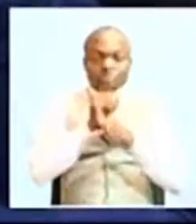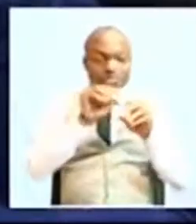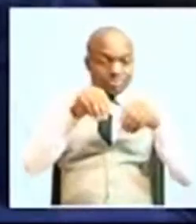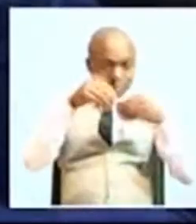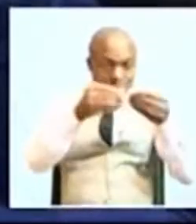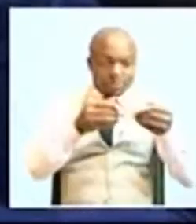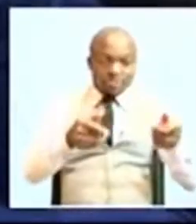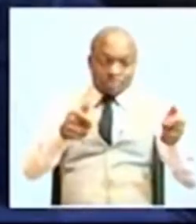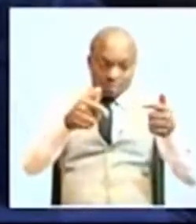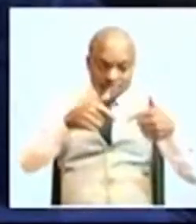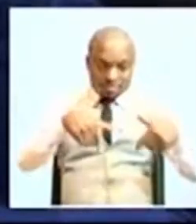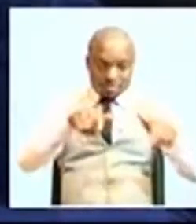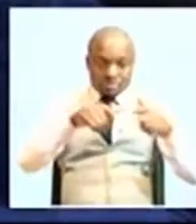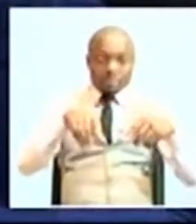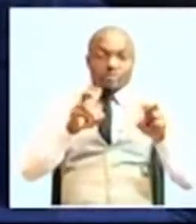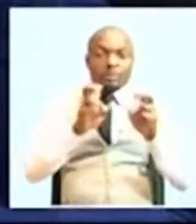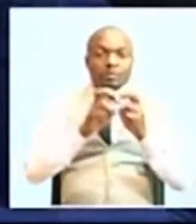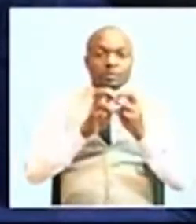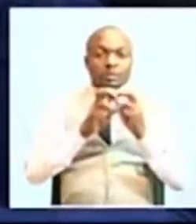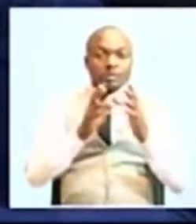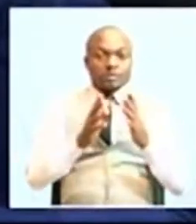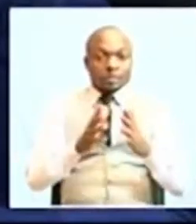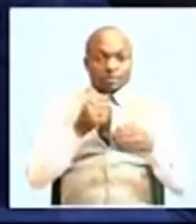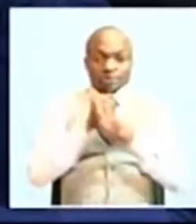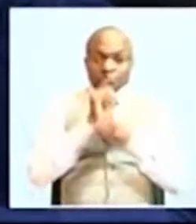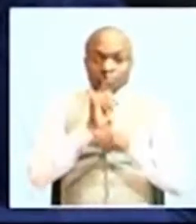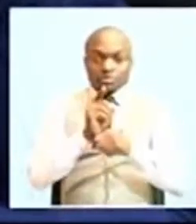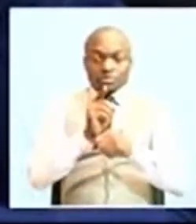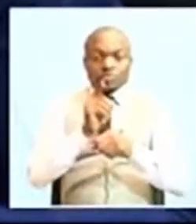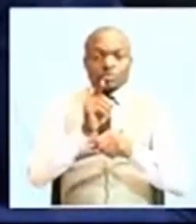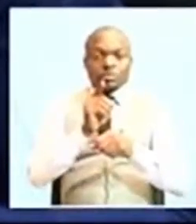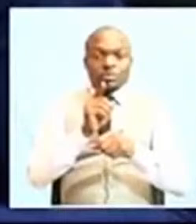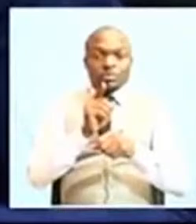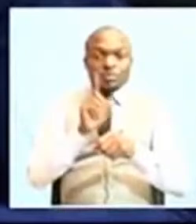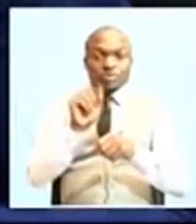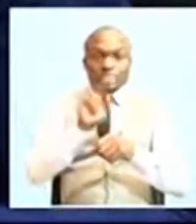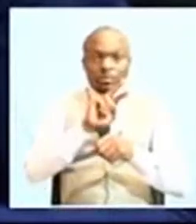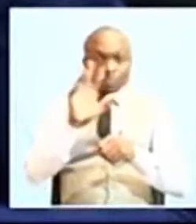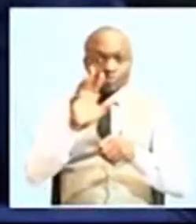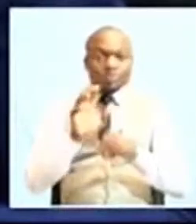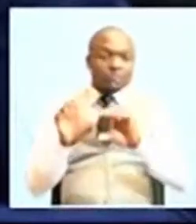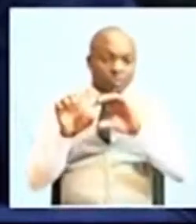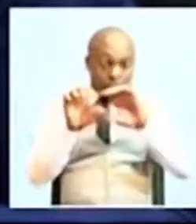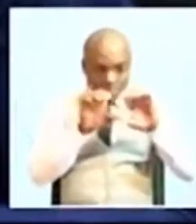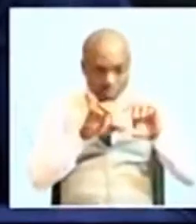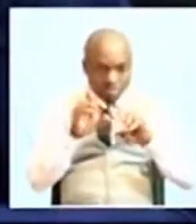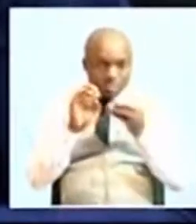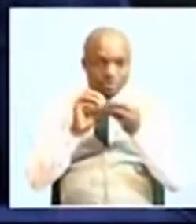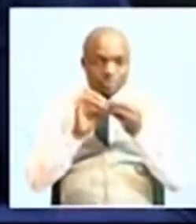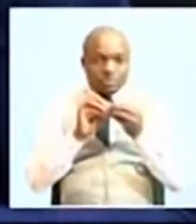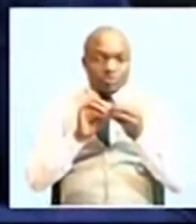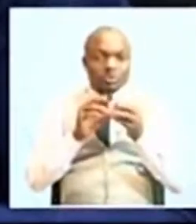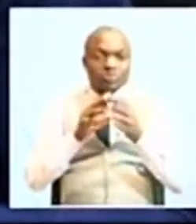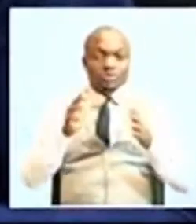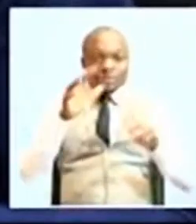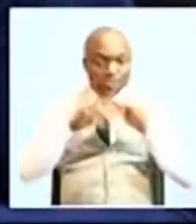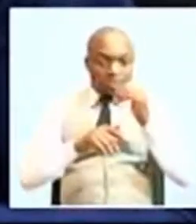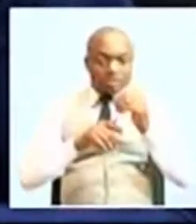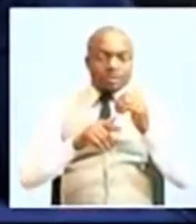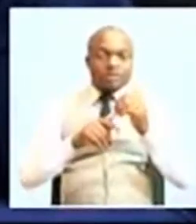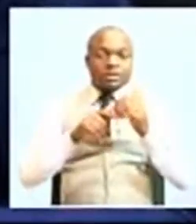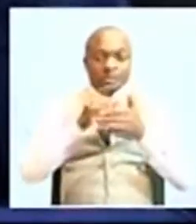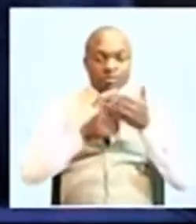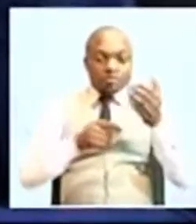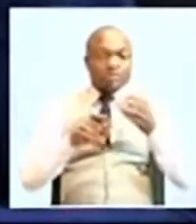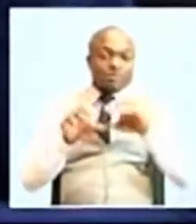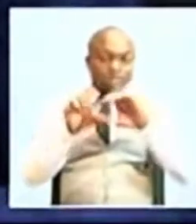local contractors, and we want to ensure that even this year we do much more than we did last year by continually engaging